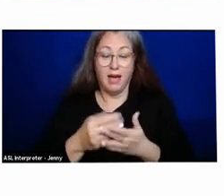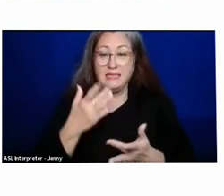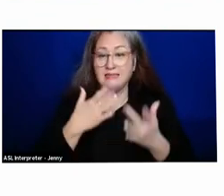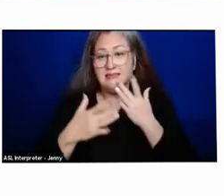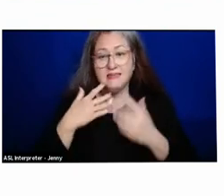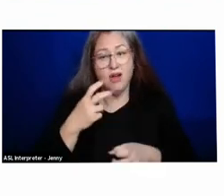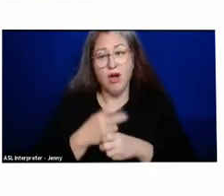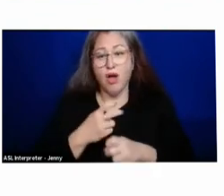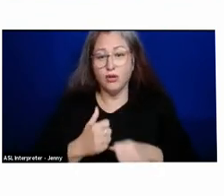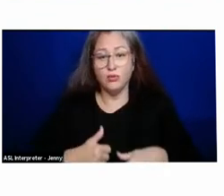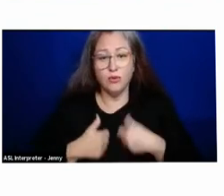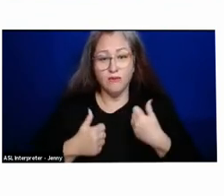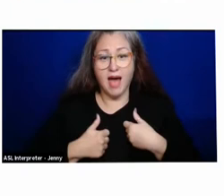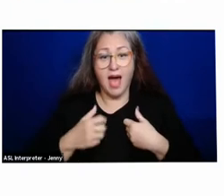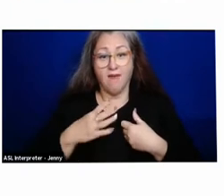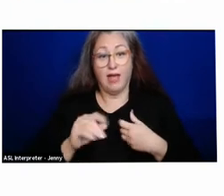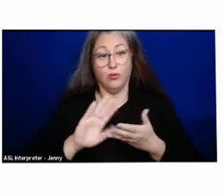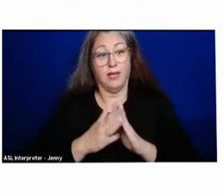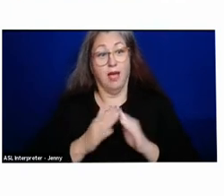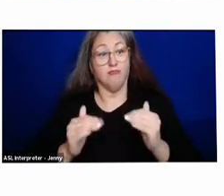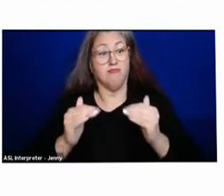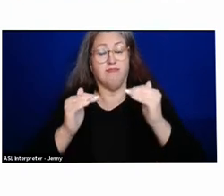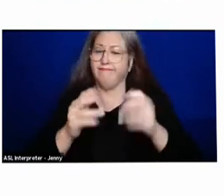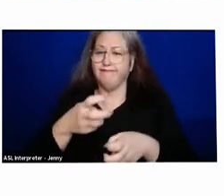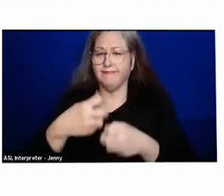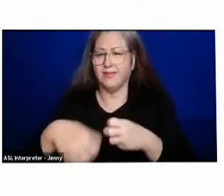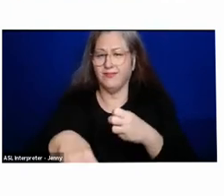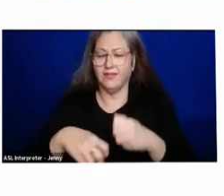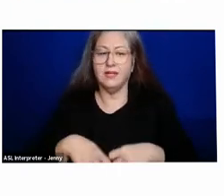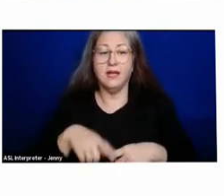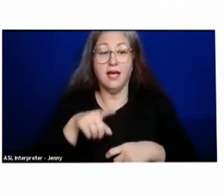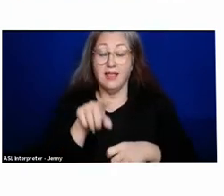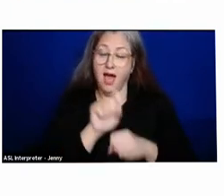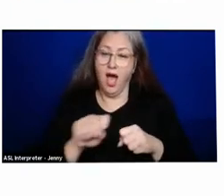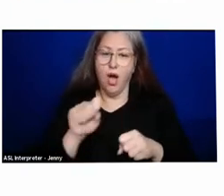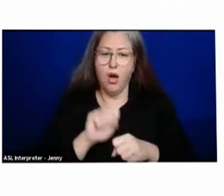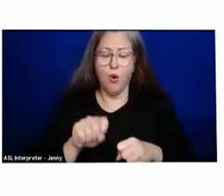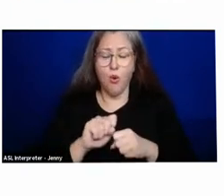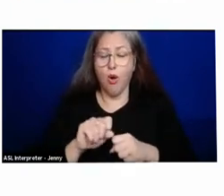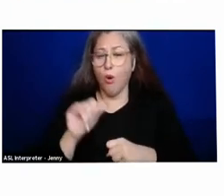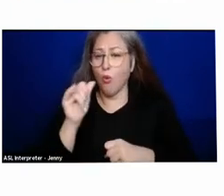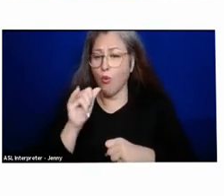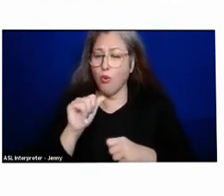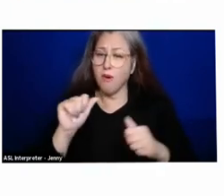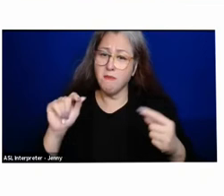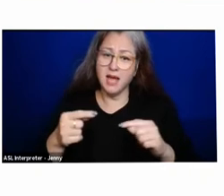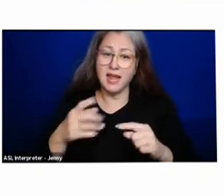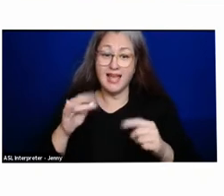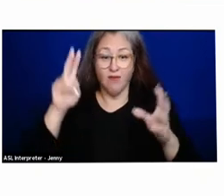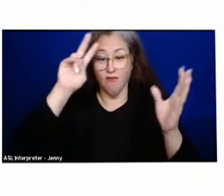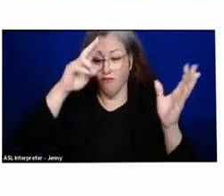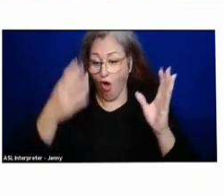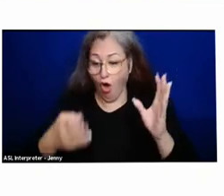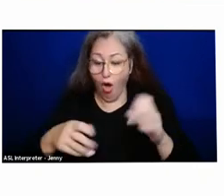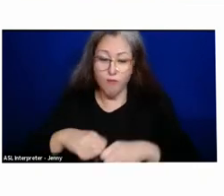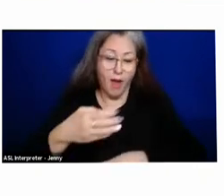let alone to transcend their situation. This labor is backbreaking. Many Taiye are injured when bales fall and break their